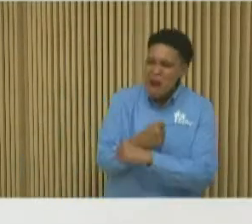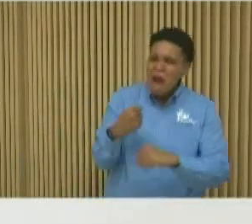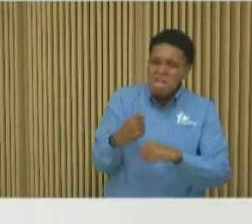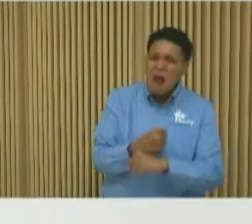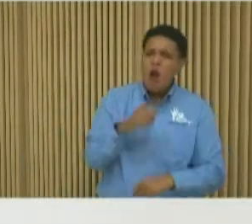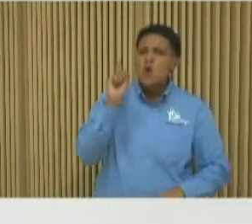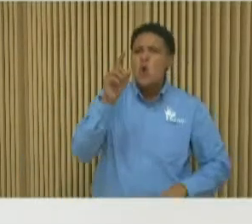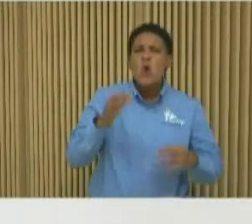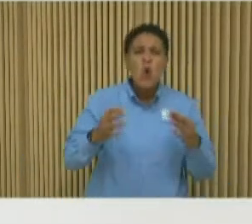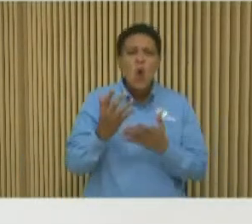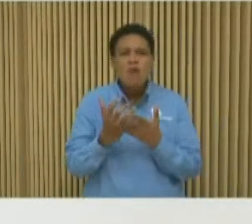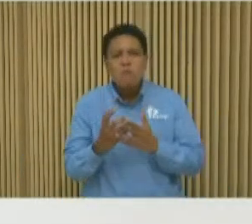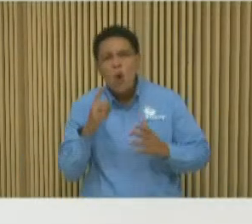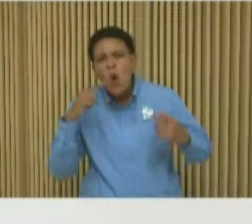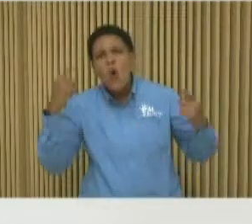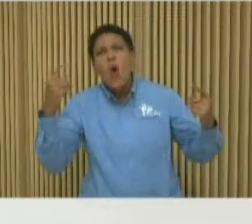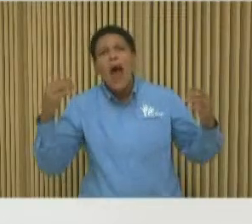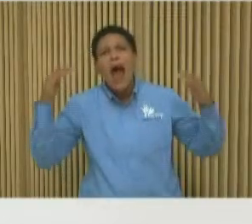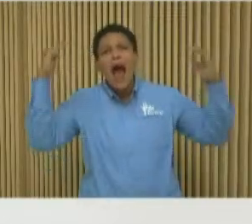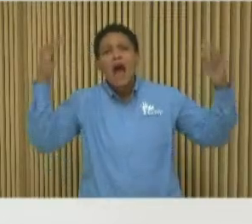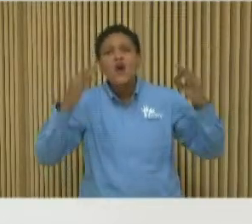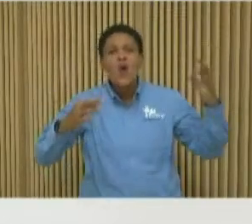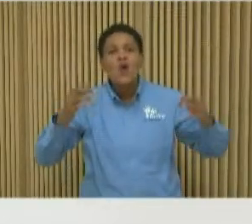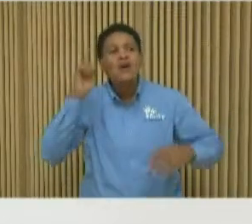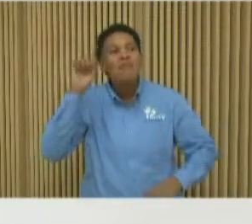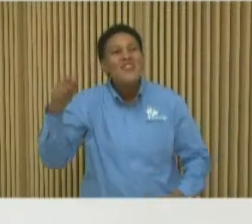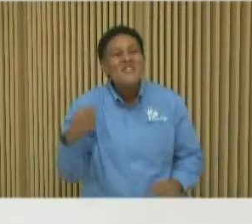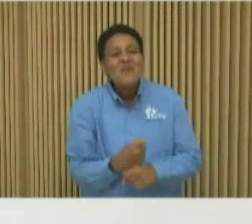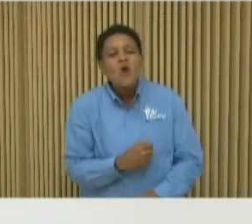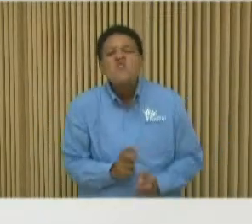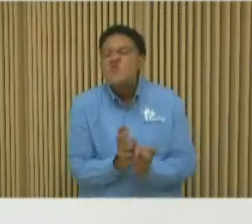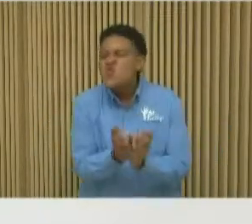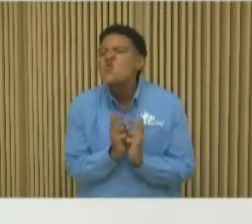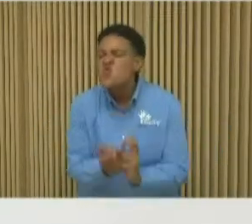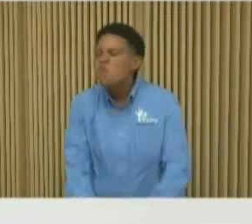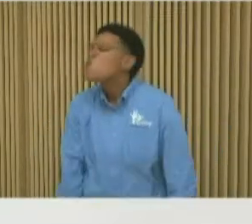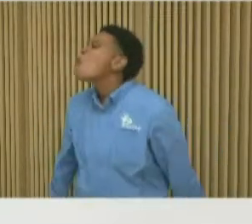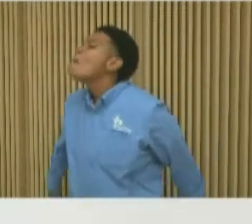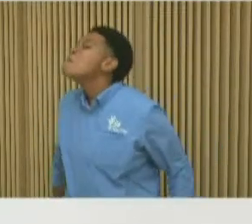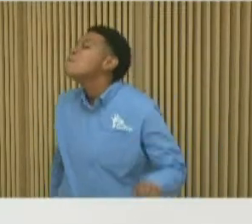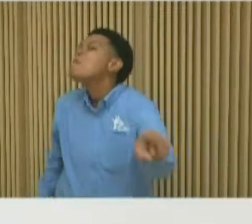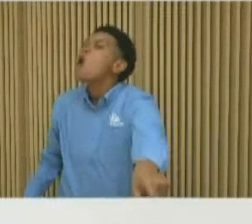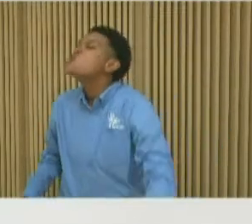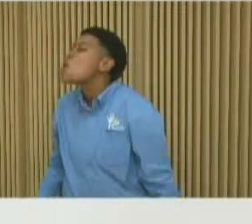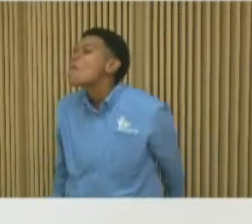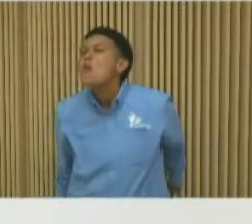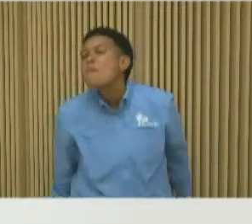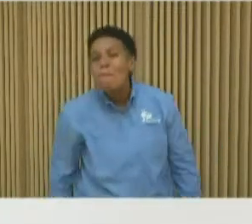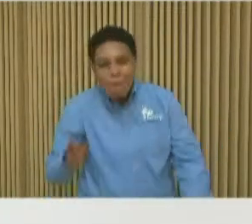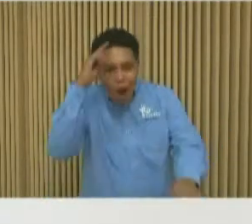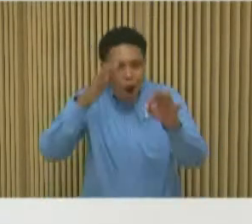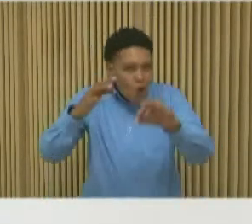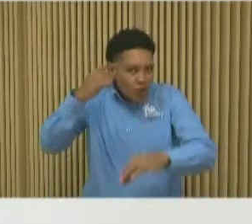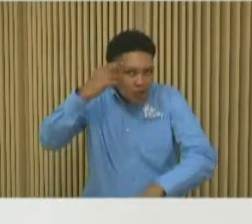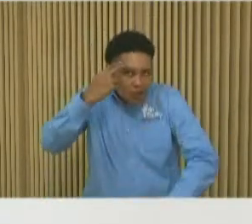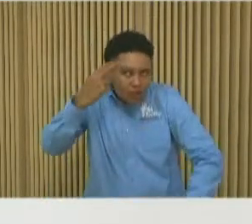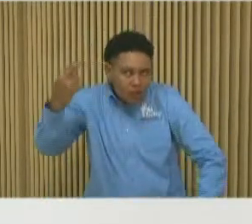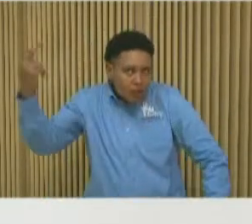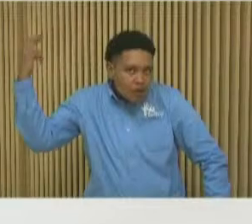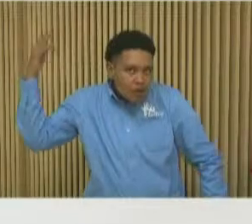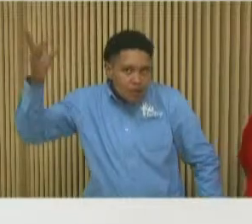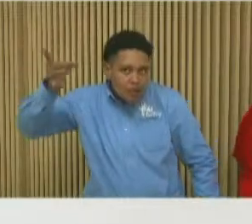Appeal and maybe to a higher court, but they fight for the rest of their lives. Yes, there's still a lot of tension there. So what we want to send